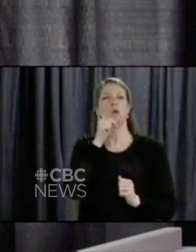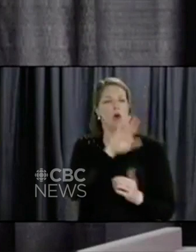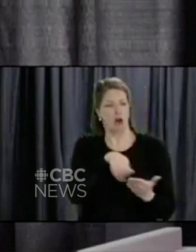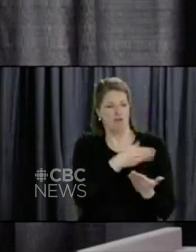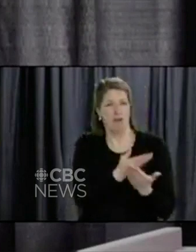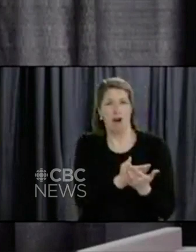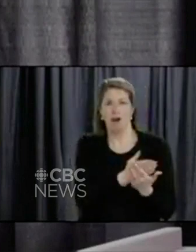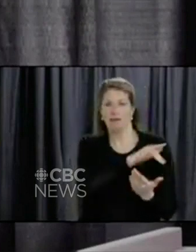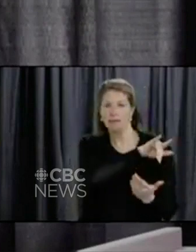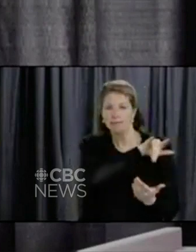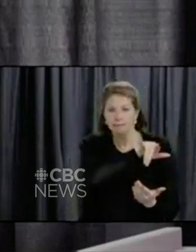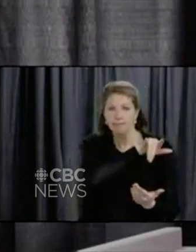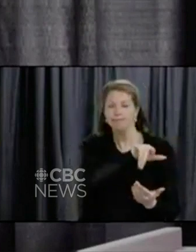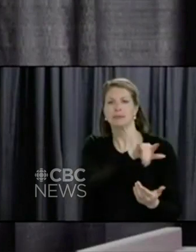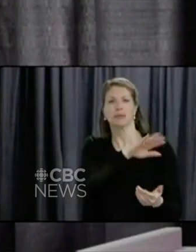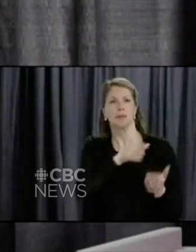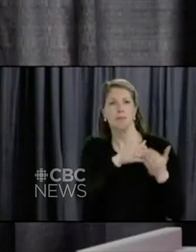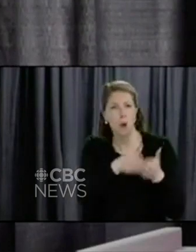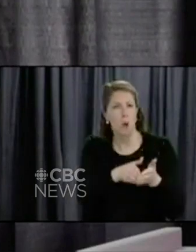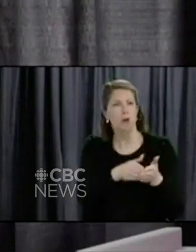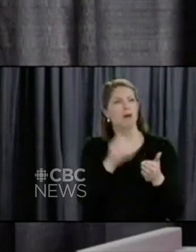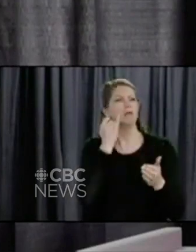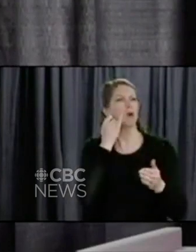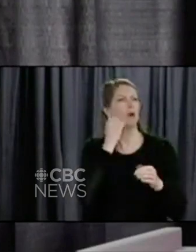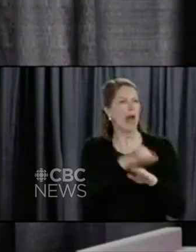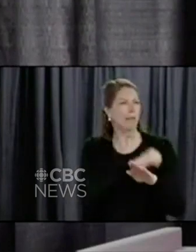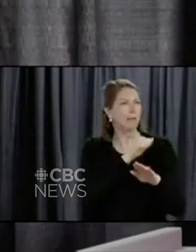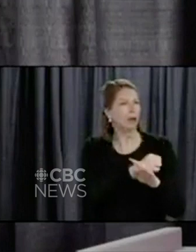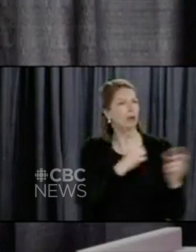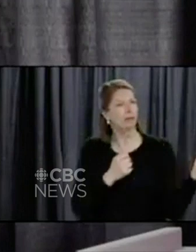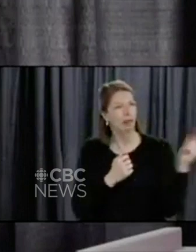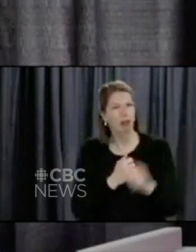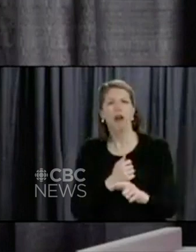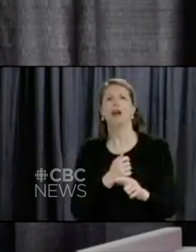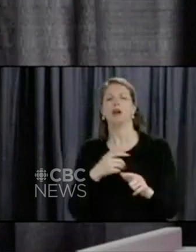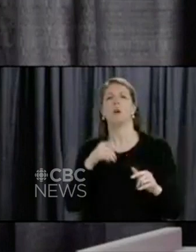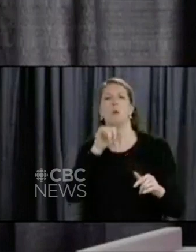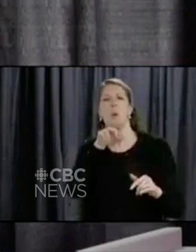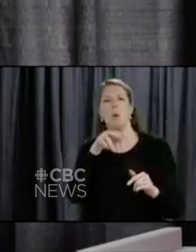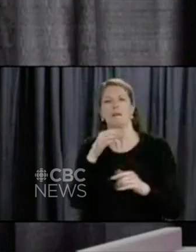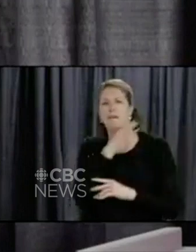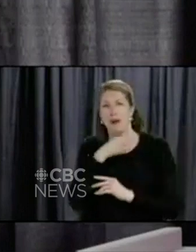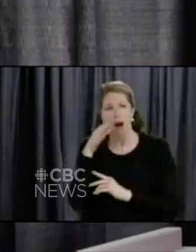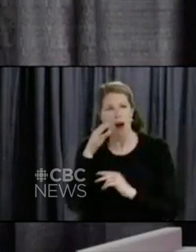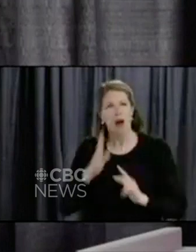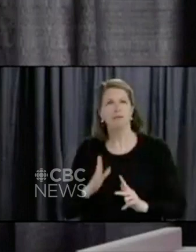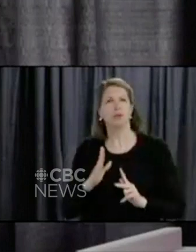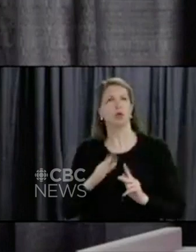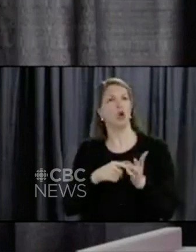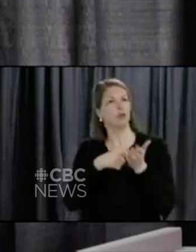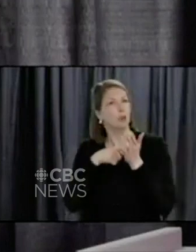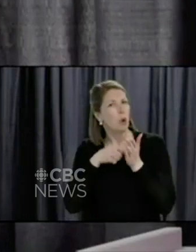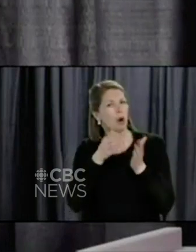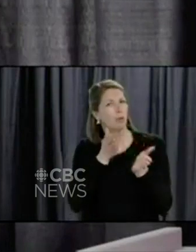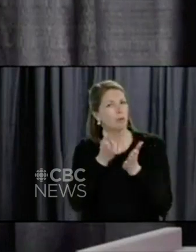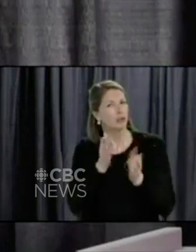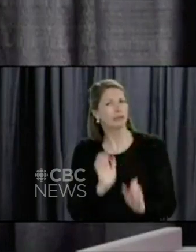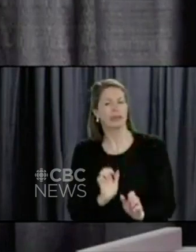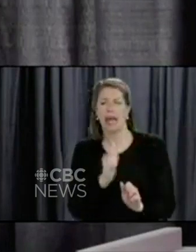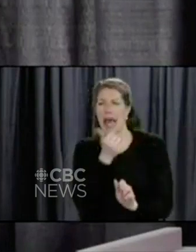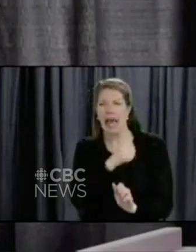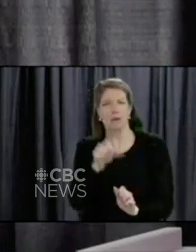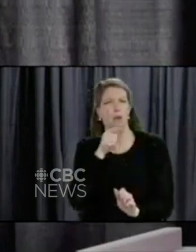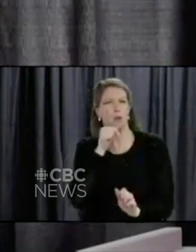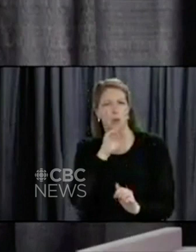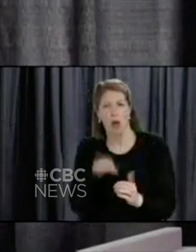for all workers from out of the country, such as seasonal farm workers, specialty trade workers, and critical maintenance personnel.